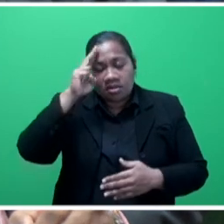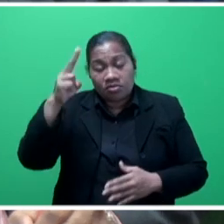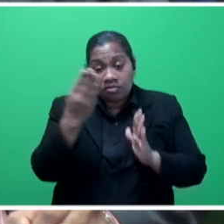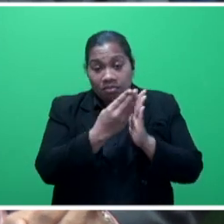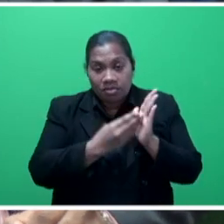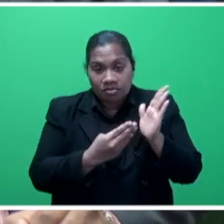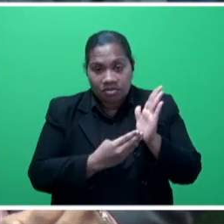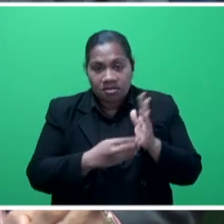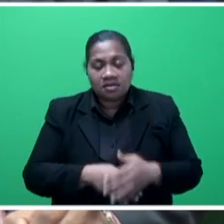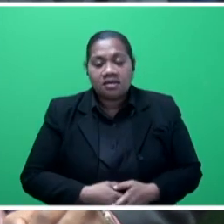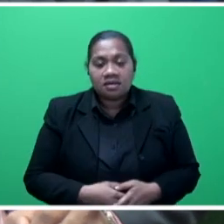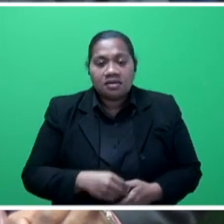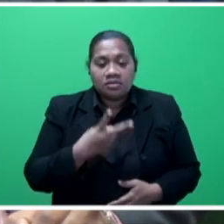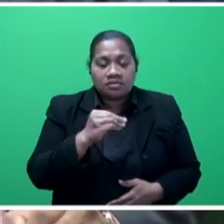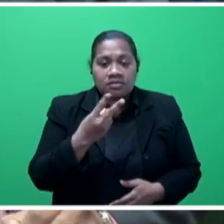revised